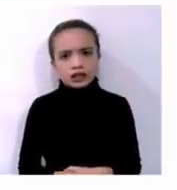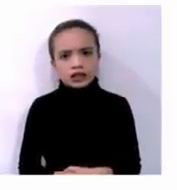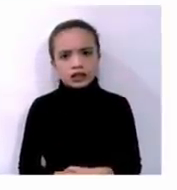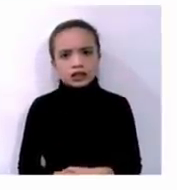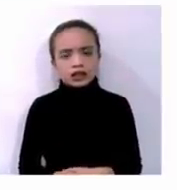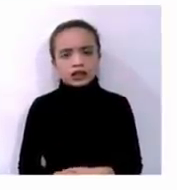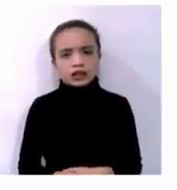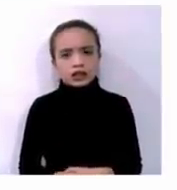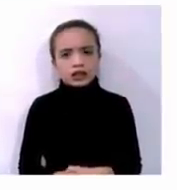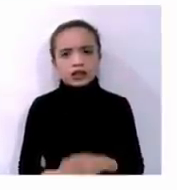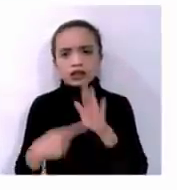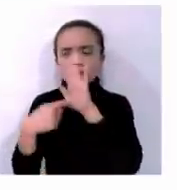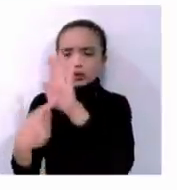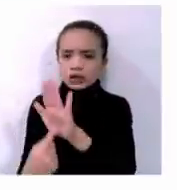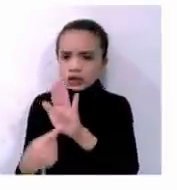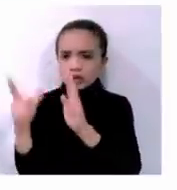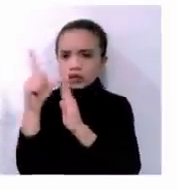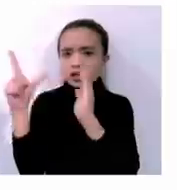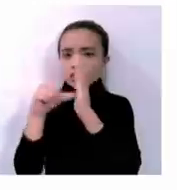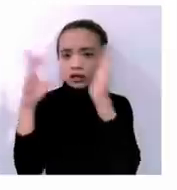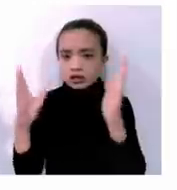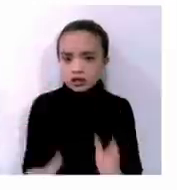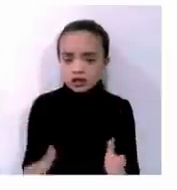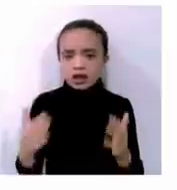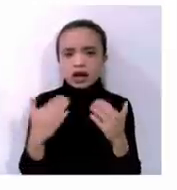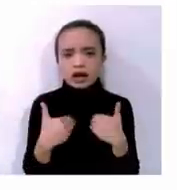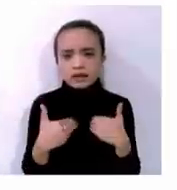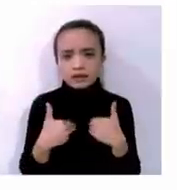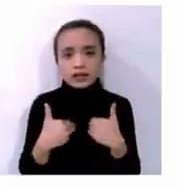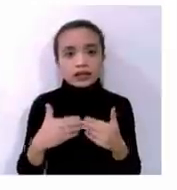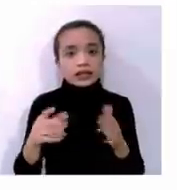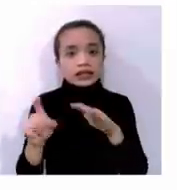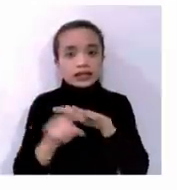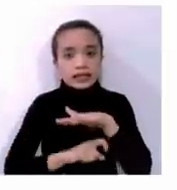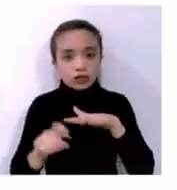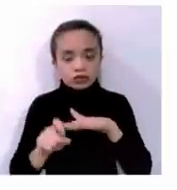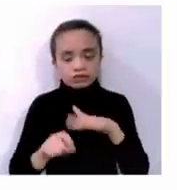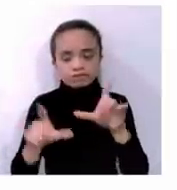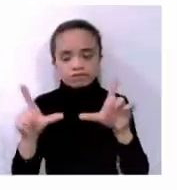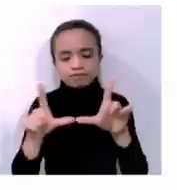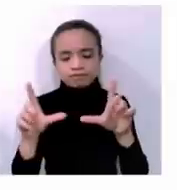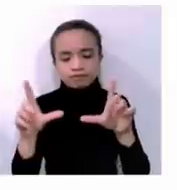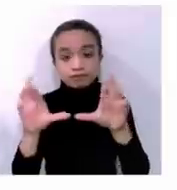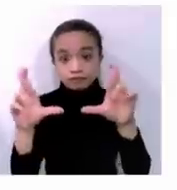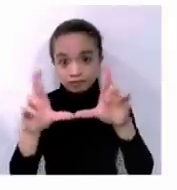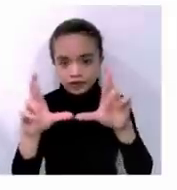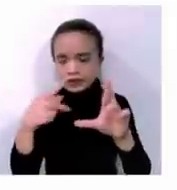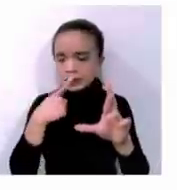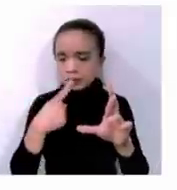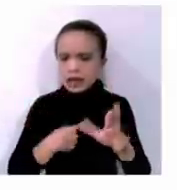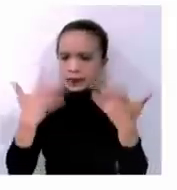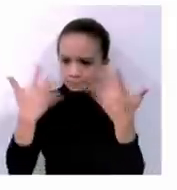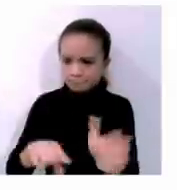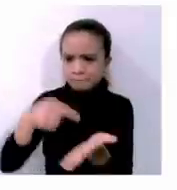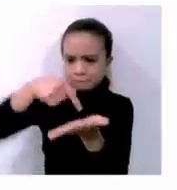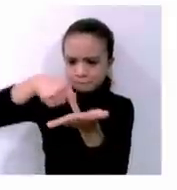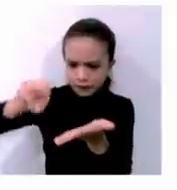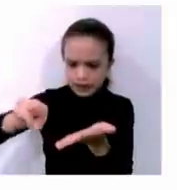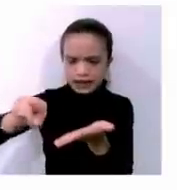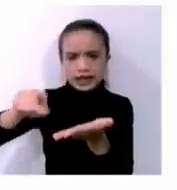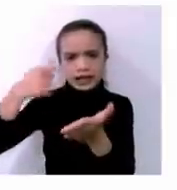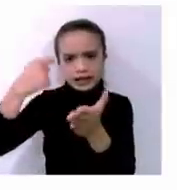The fact that he showed that his lawyer showed a photocopy of a receipt alleging that they paid already the deficiency taxes